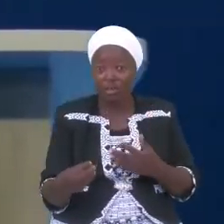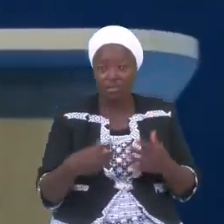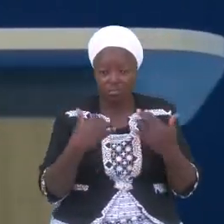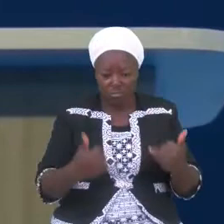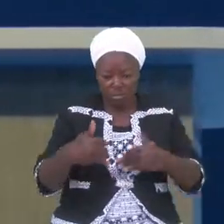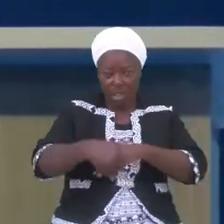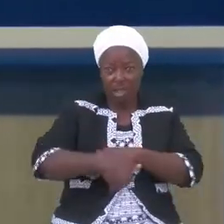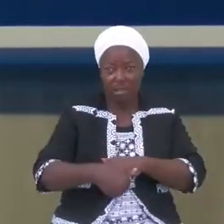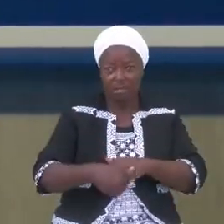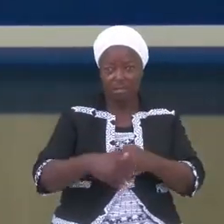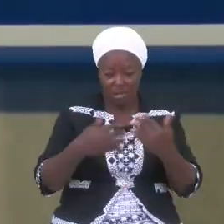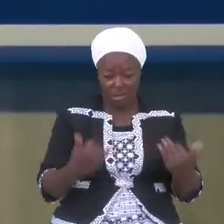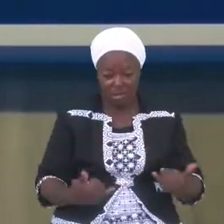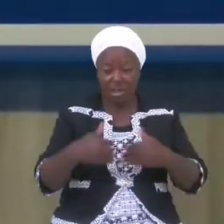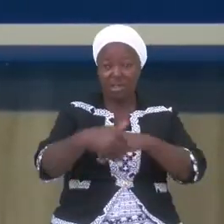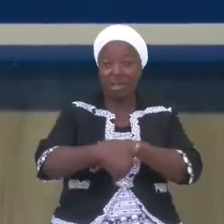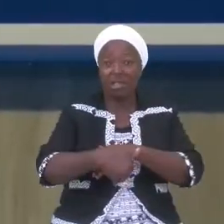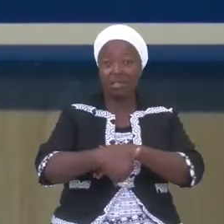tonight.